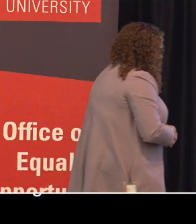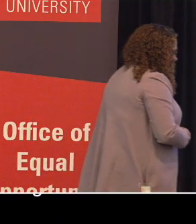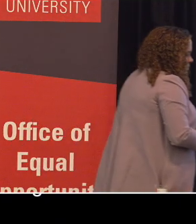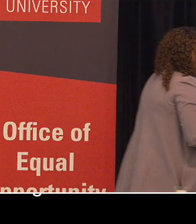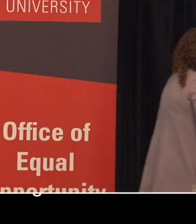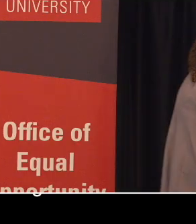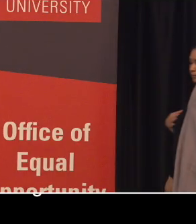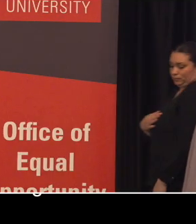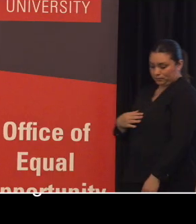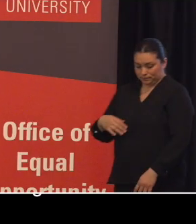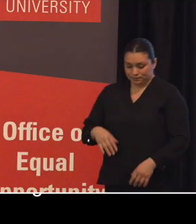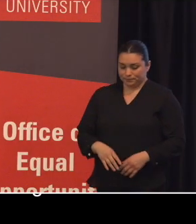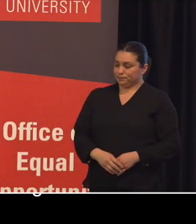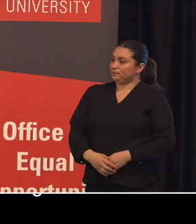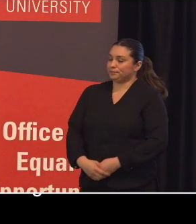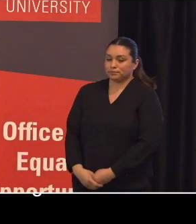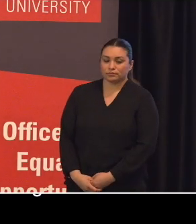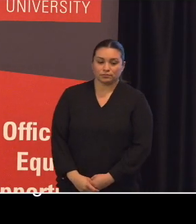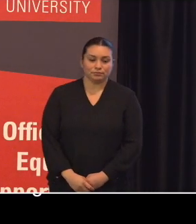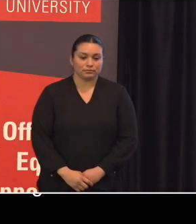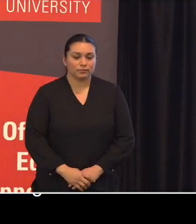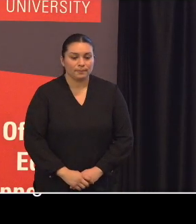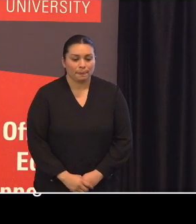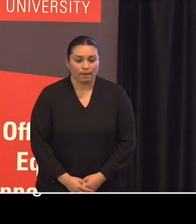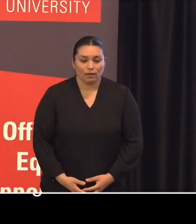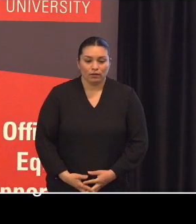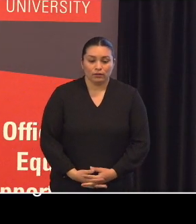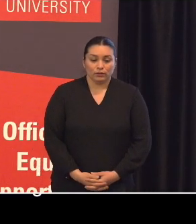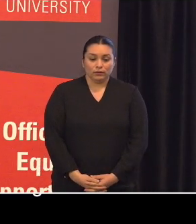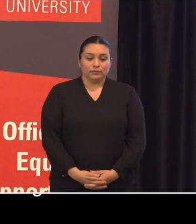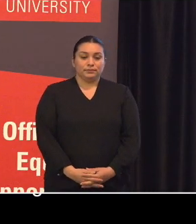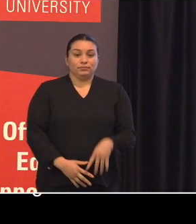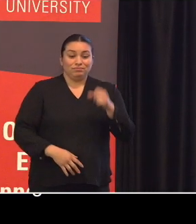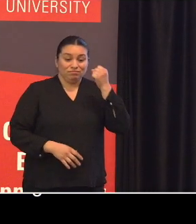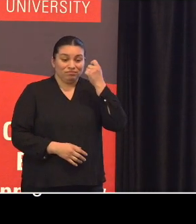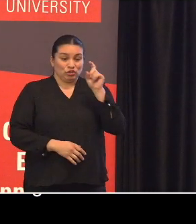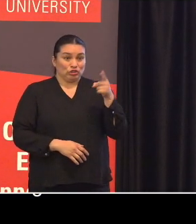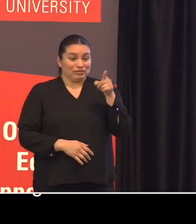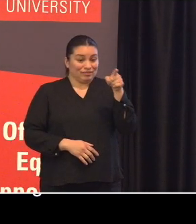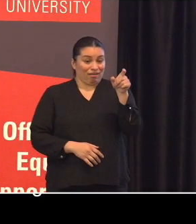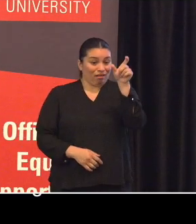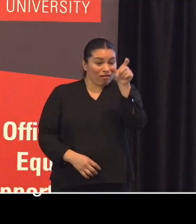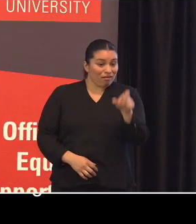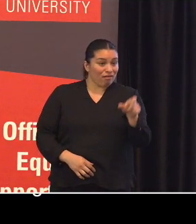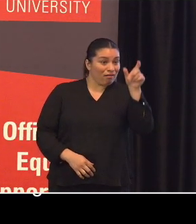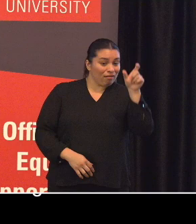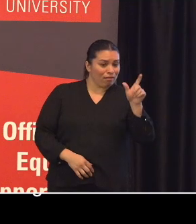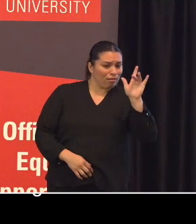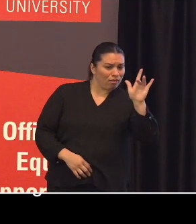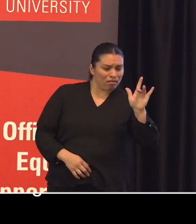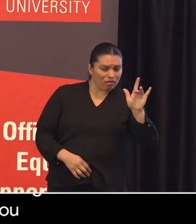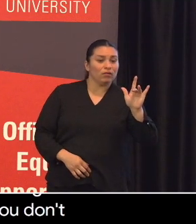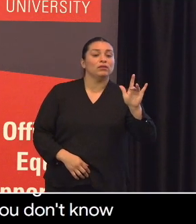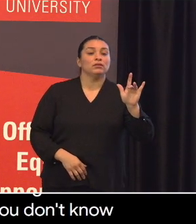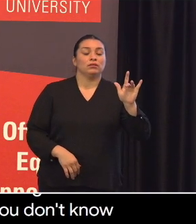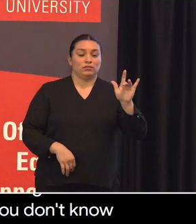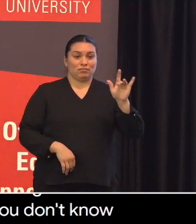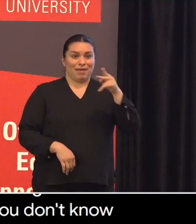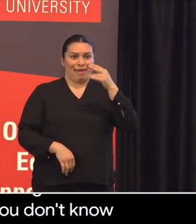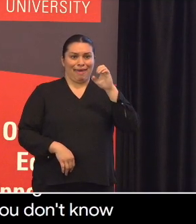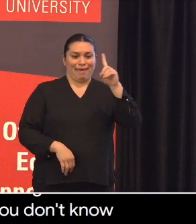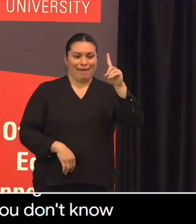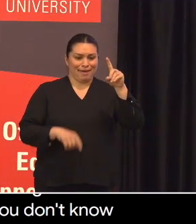heading 1 button is all it would have taken for that document to be accessible. But you don't know what you don't know.